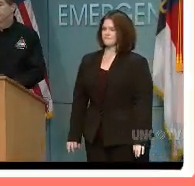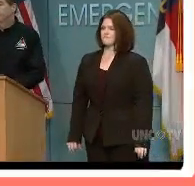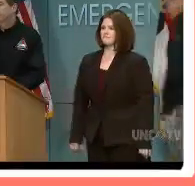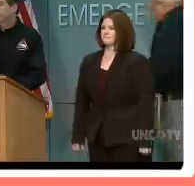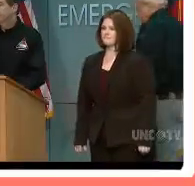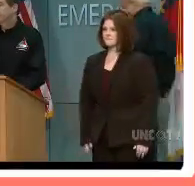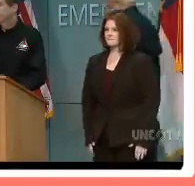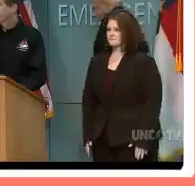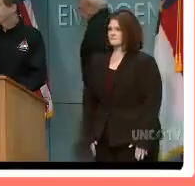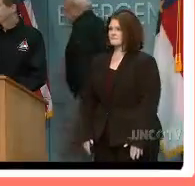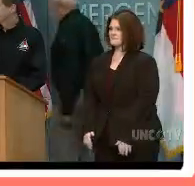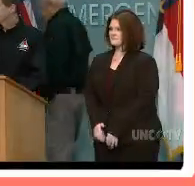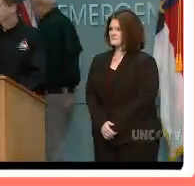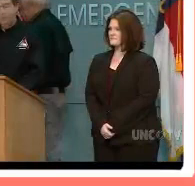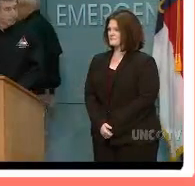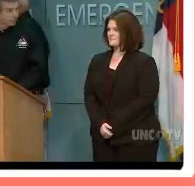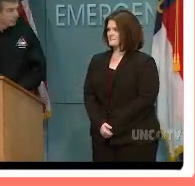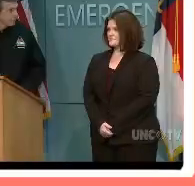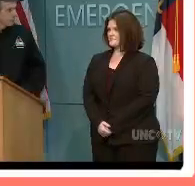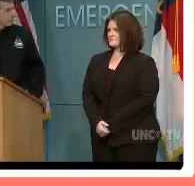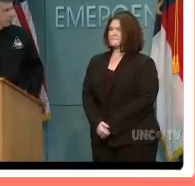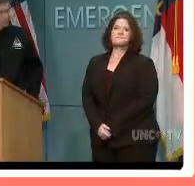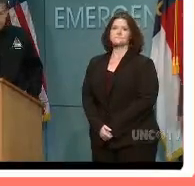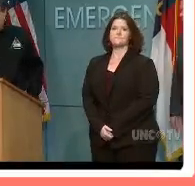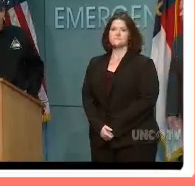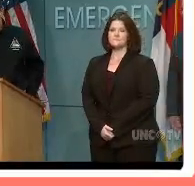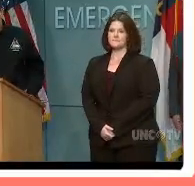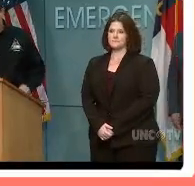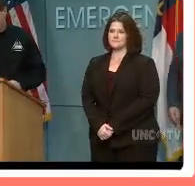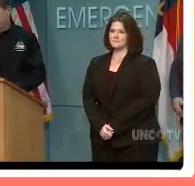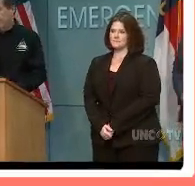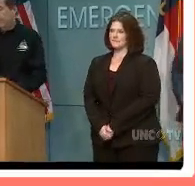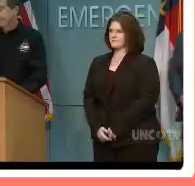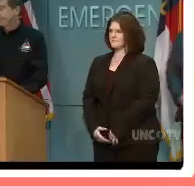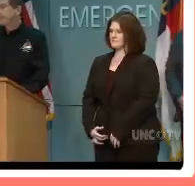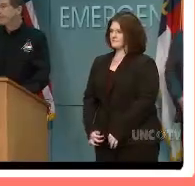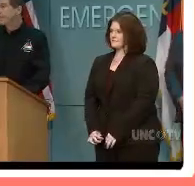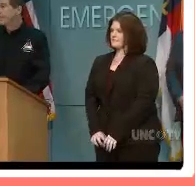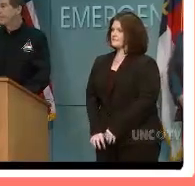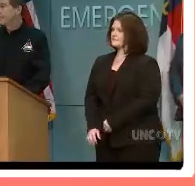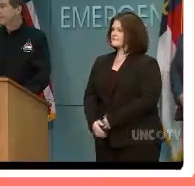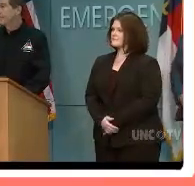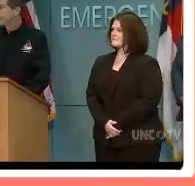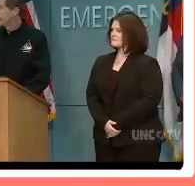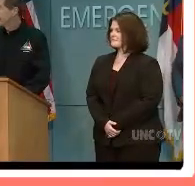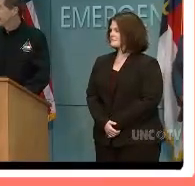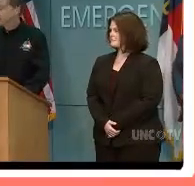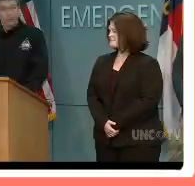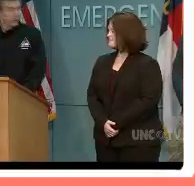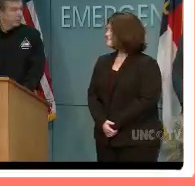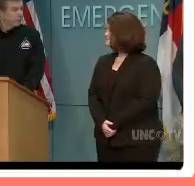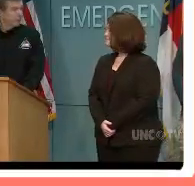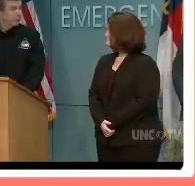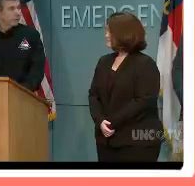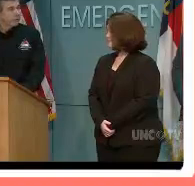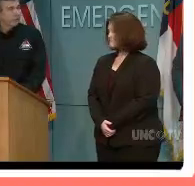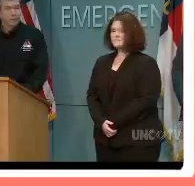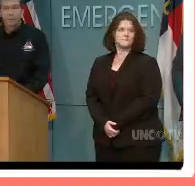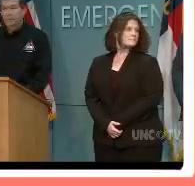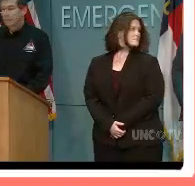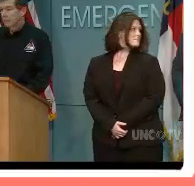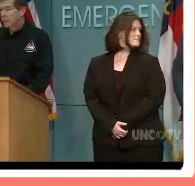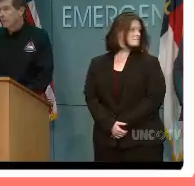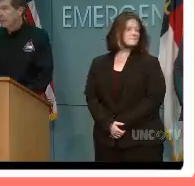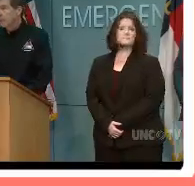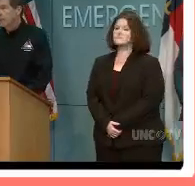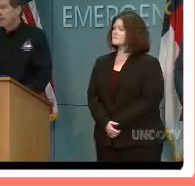folks, all of you that live up there, you're not safe from this system. If you want to evacuate, a lot of folks are asking me, should I evacuate to the mountains? And the answer is no, don't go to the mountains,